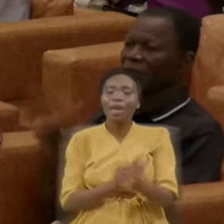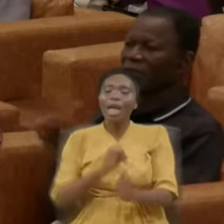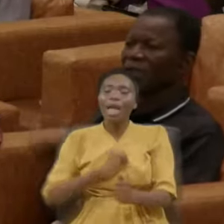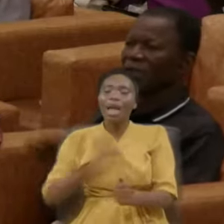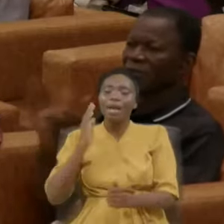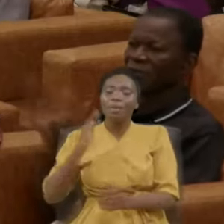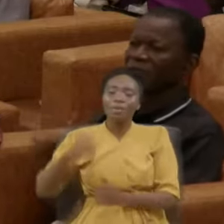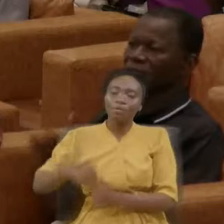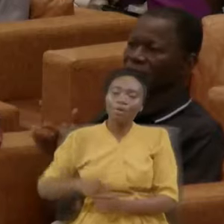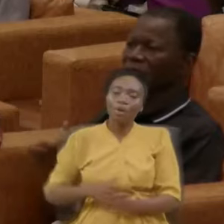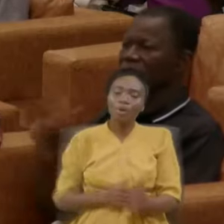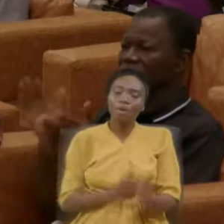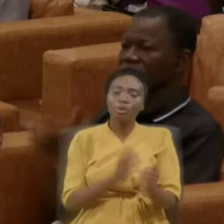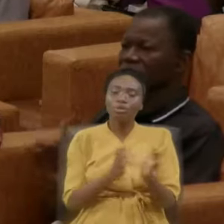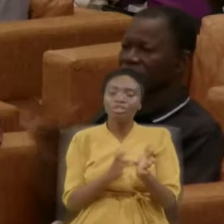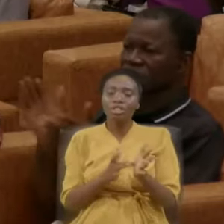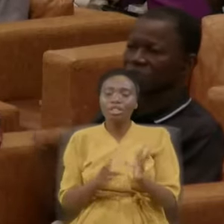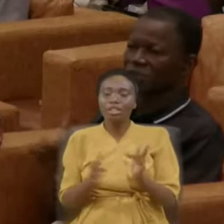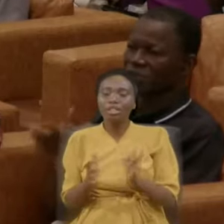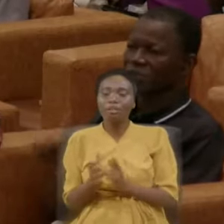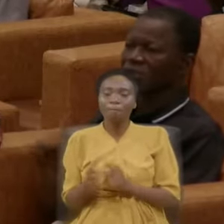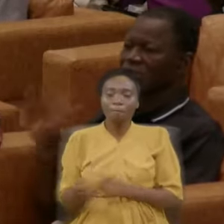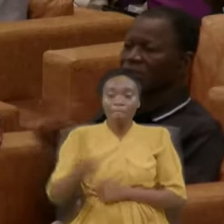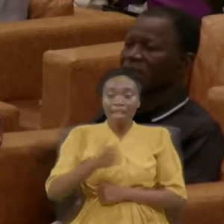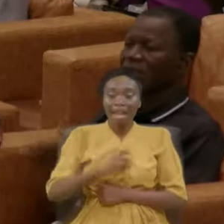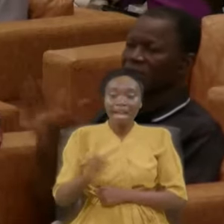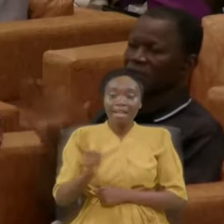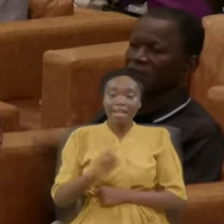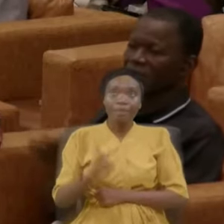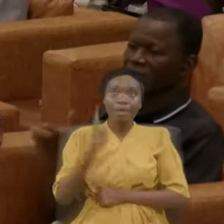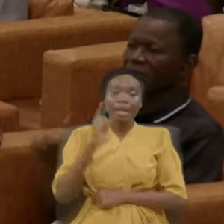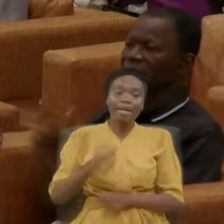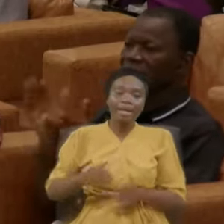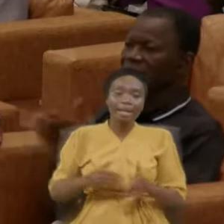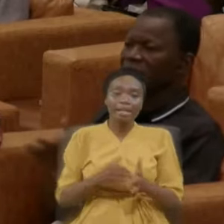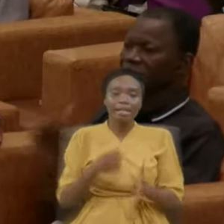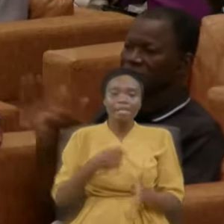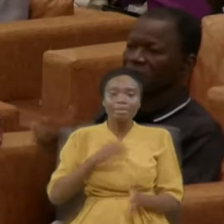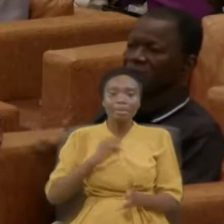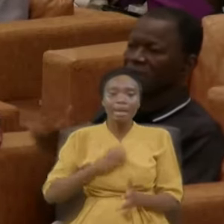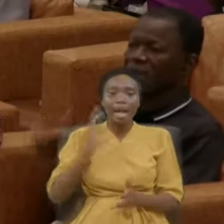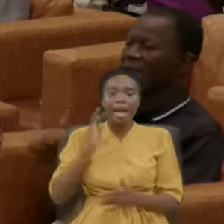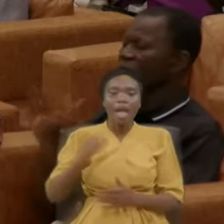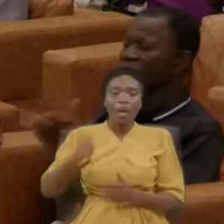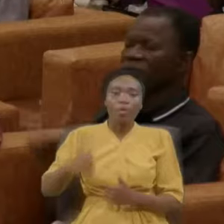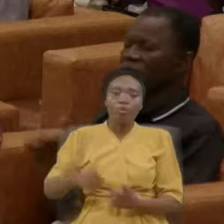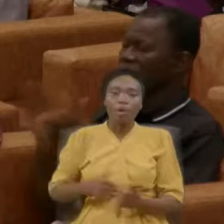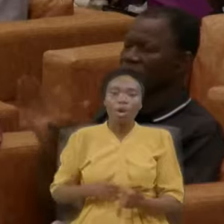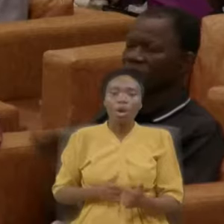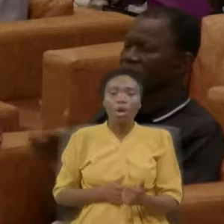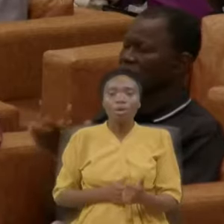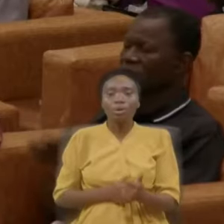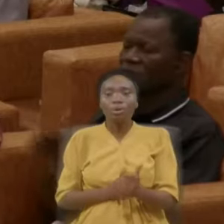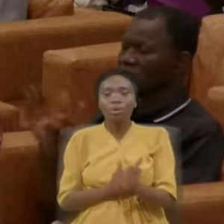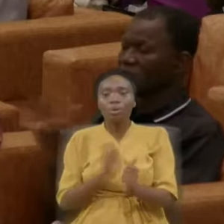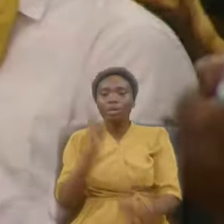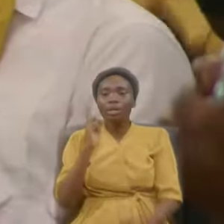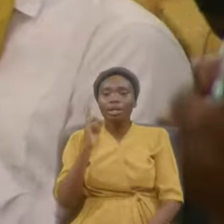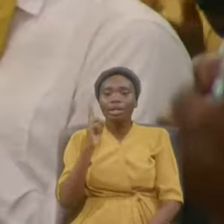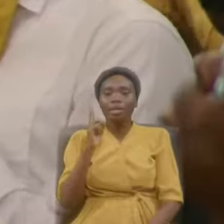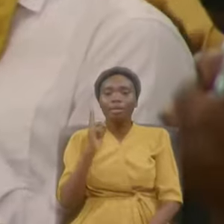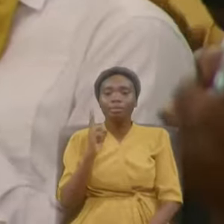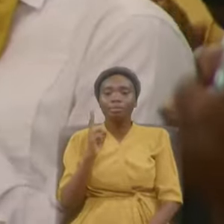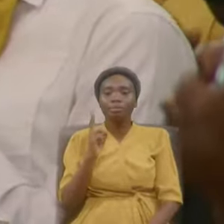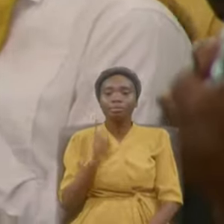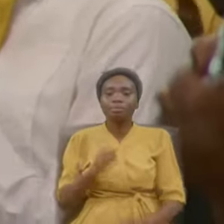follow, I will follow Jesus. Anywhere he leads me, I will follow